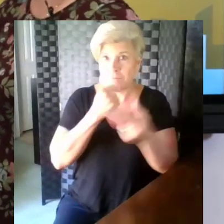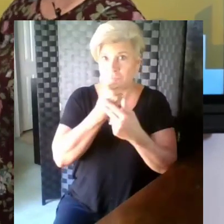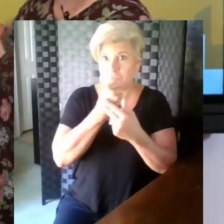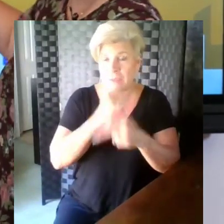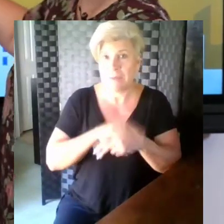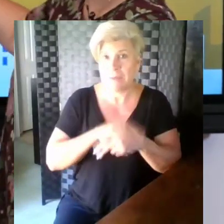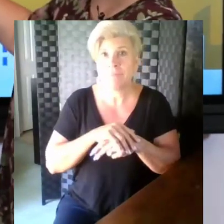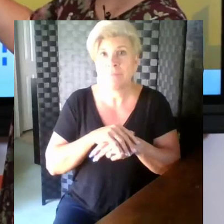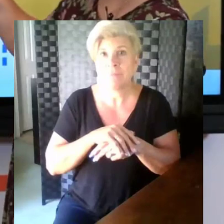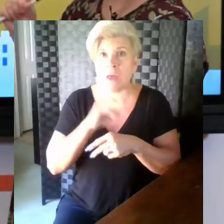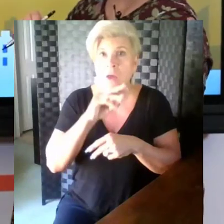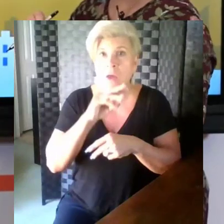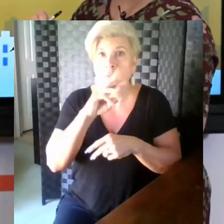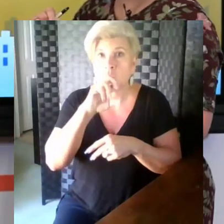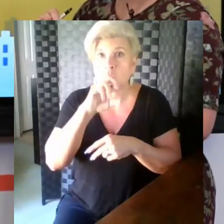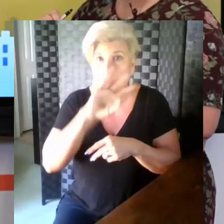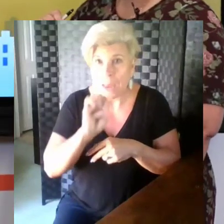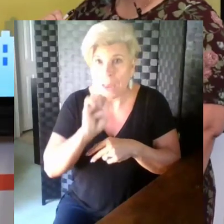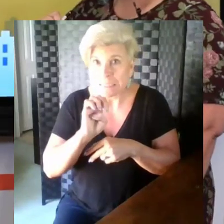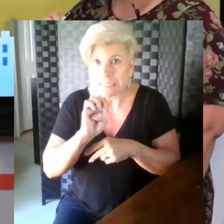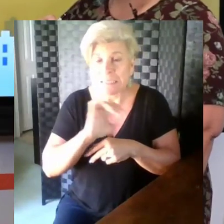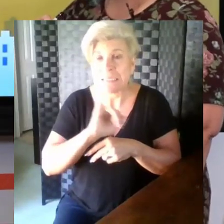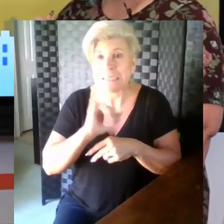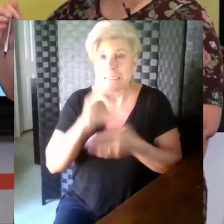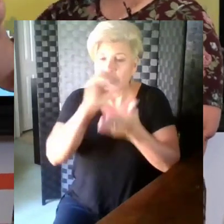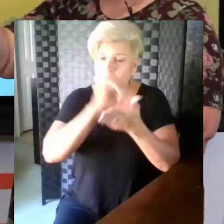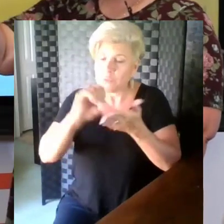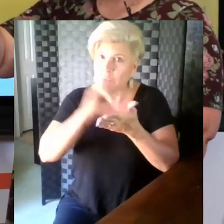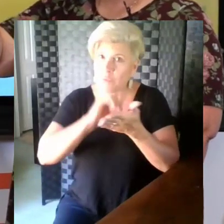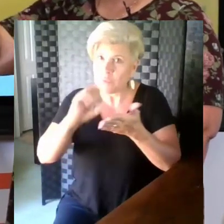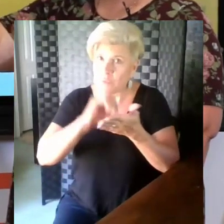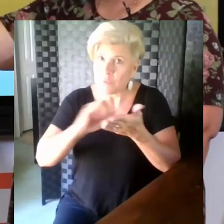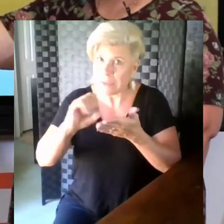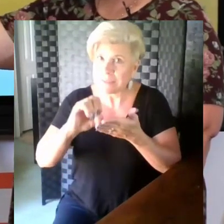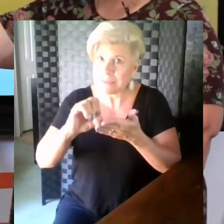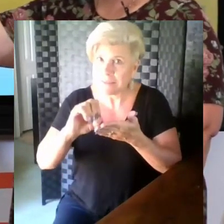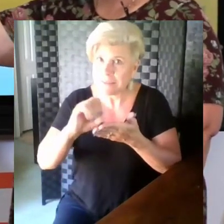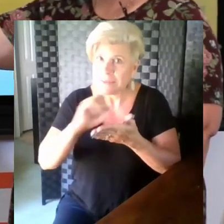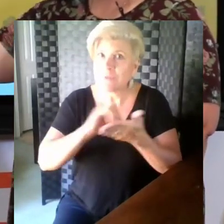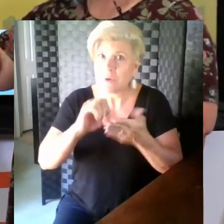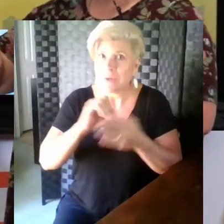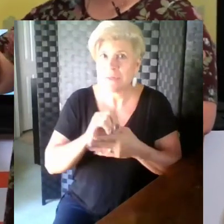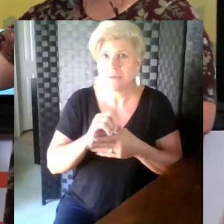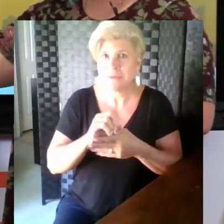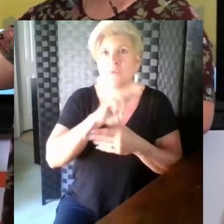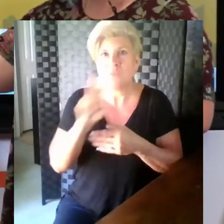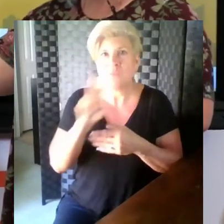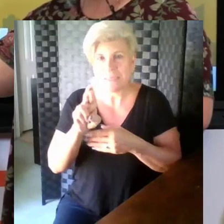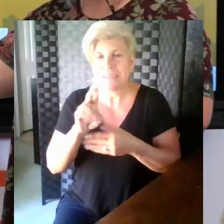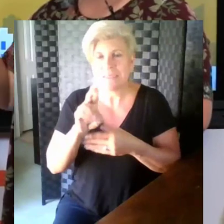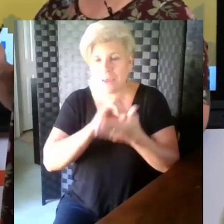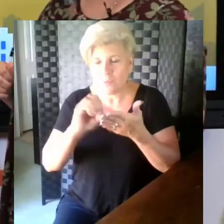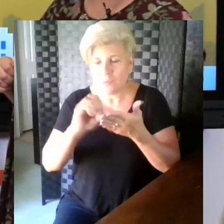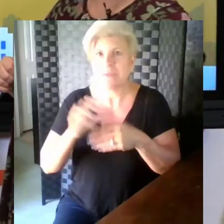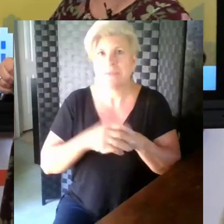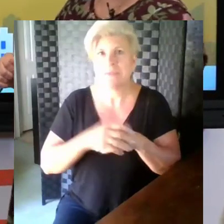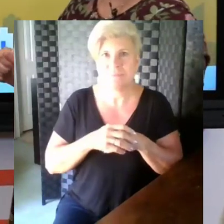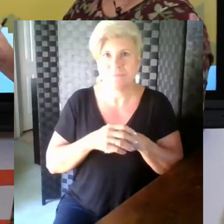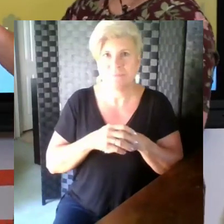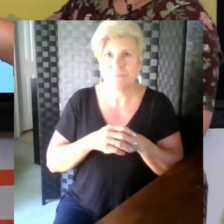hand, and write, W-R-I-T-E, means to write something down like on a piece of